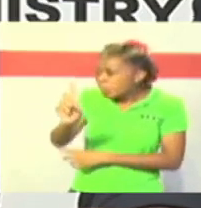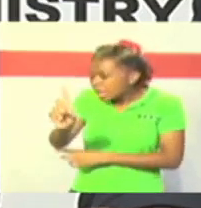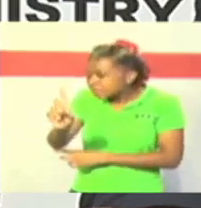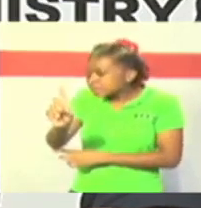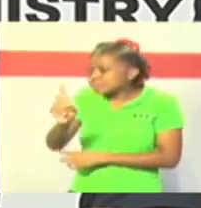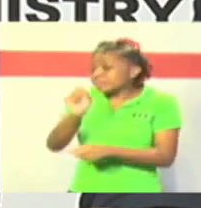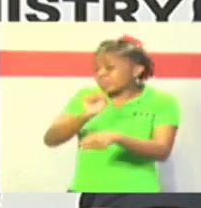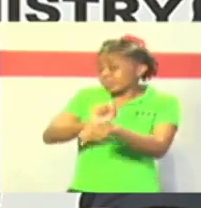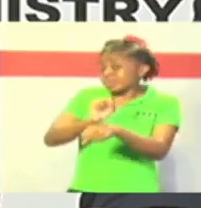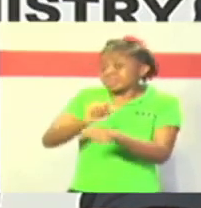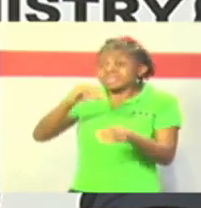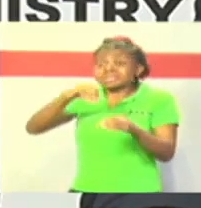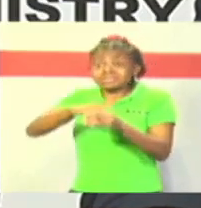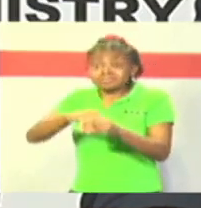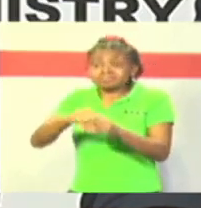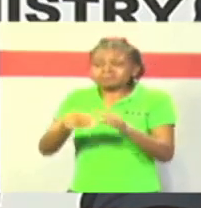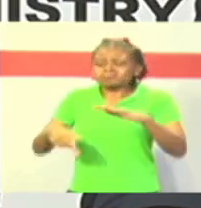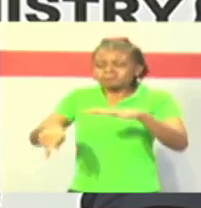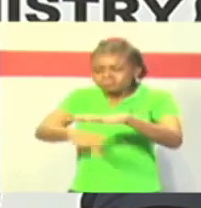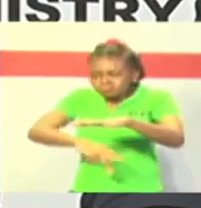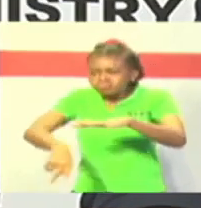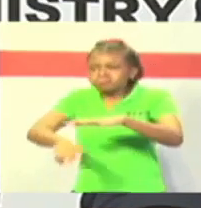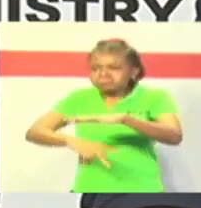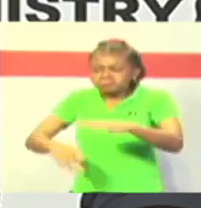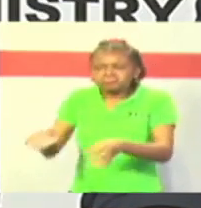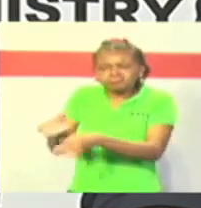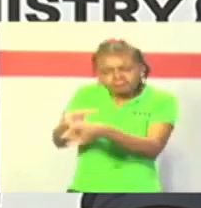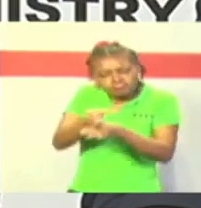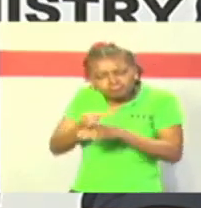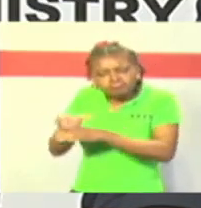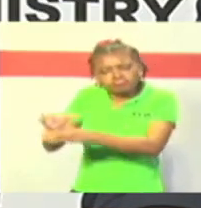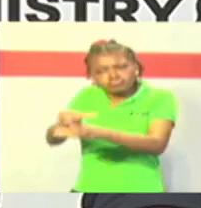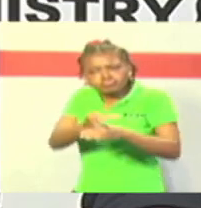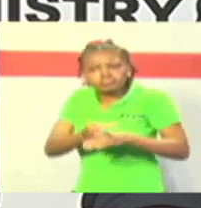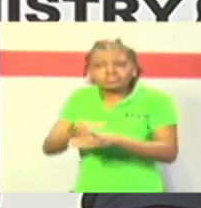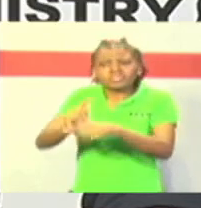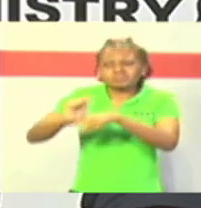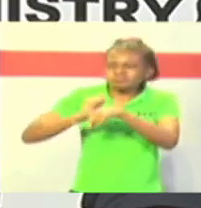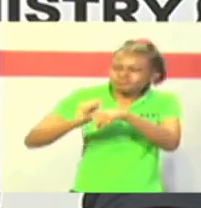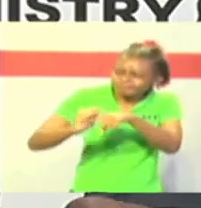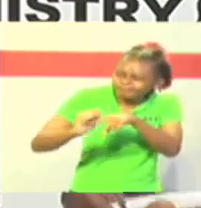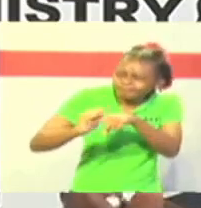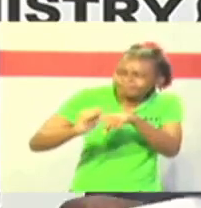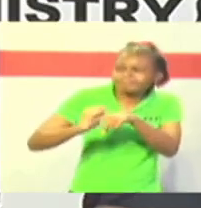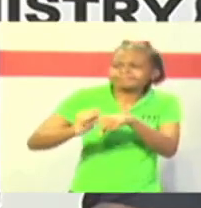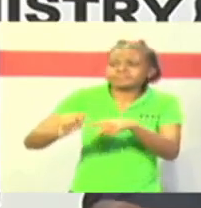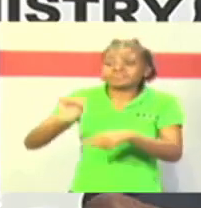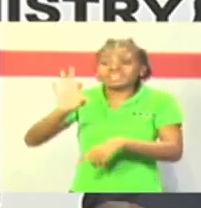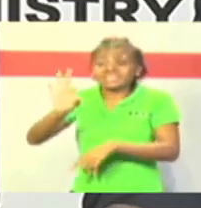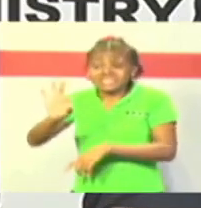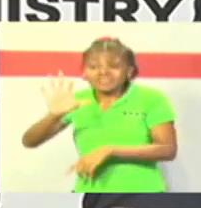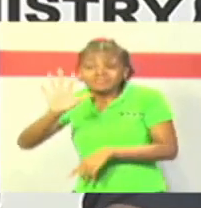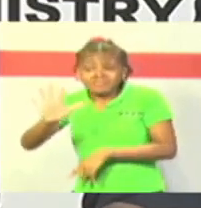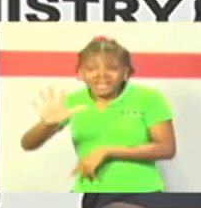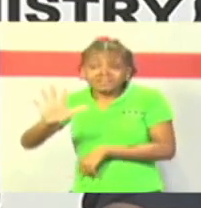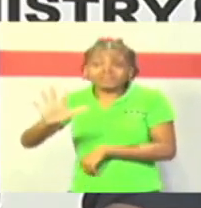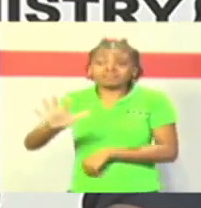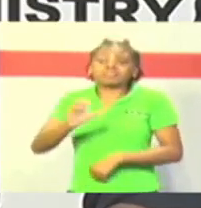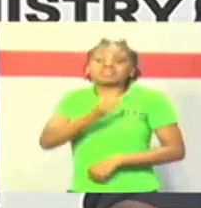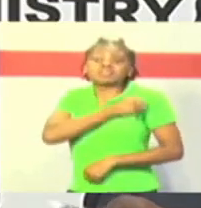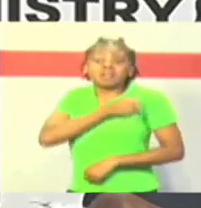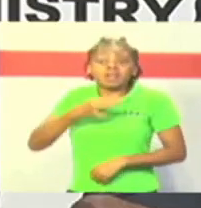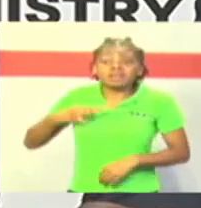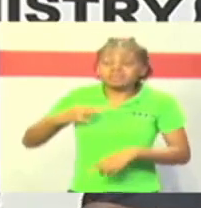primary care. We've trained 295 members of staff in that emergency care training, and